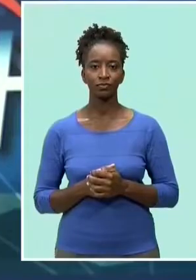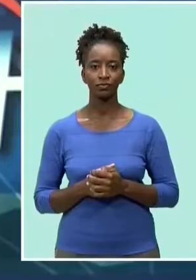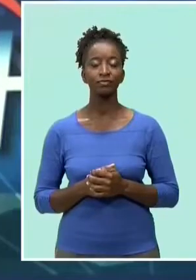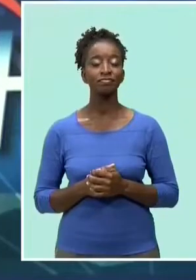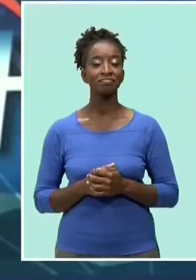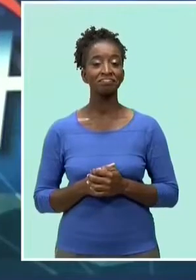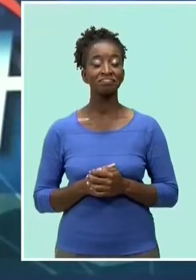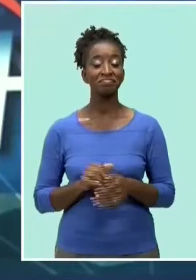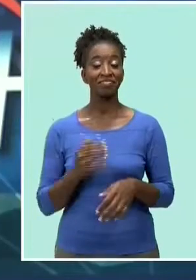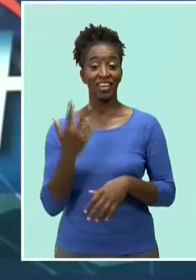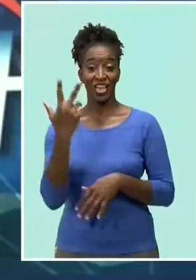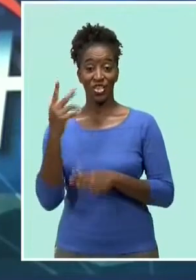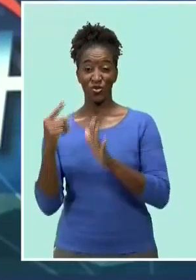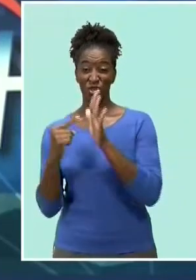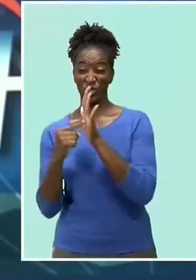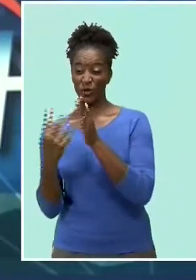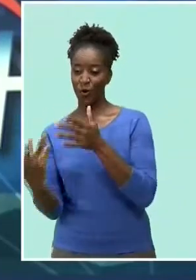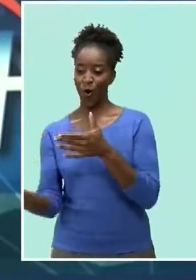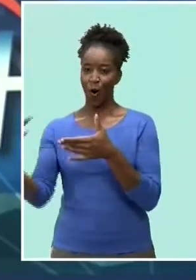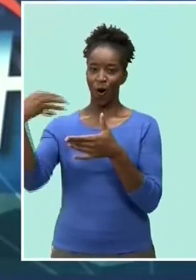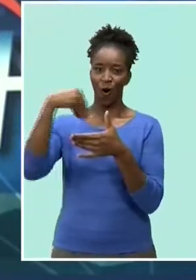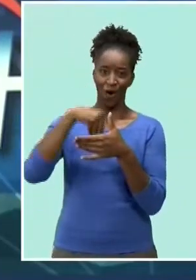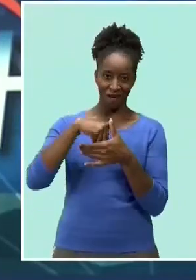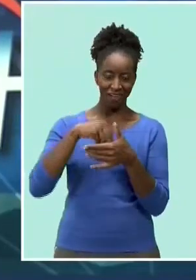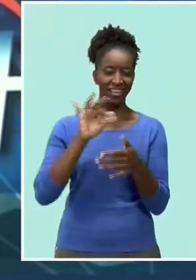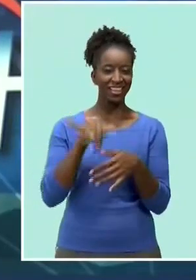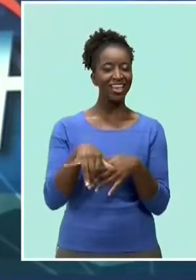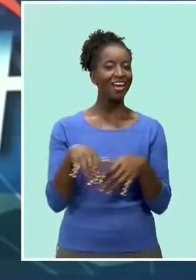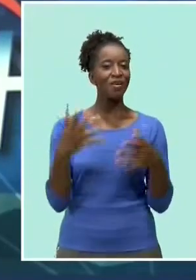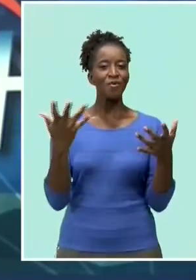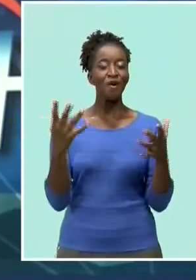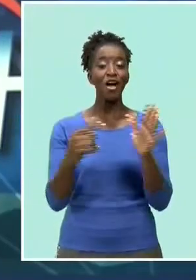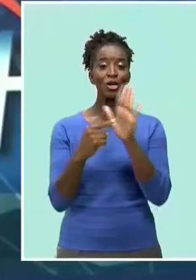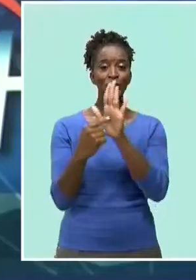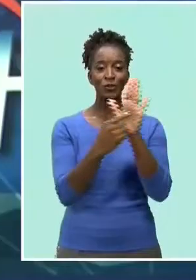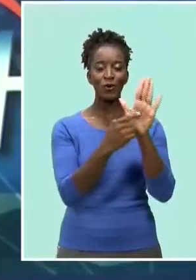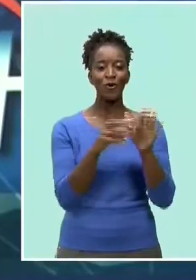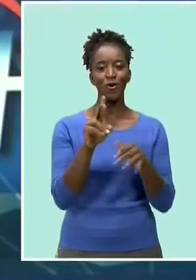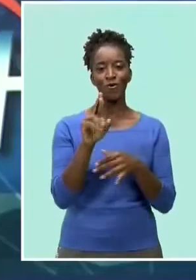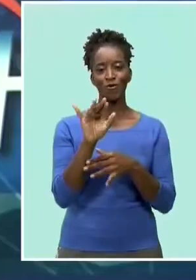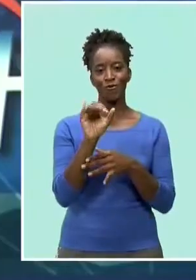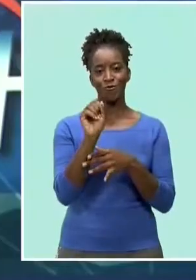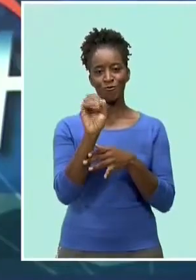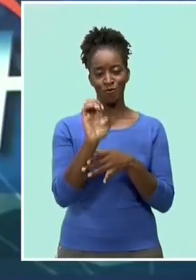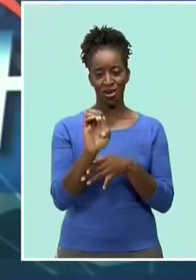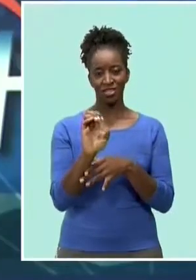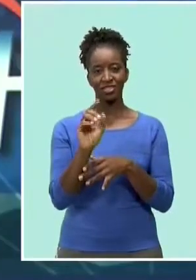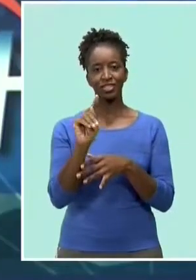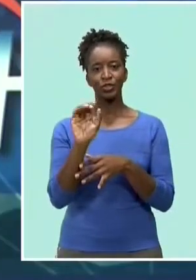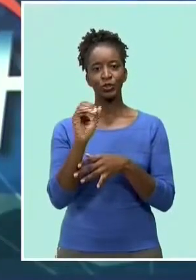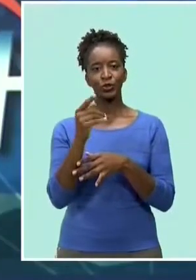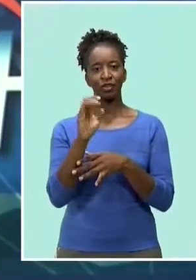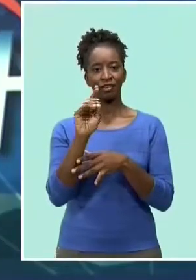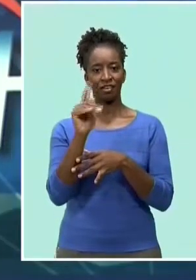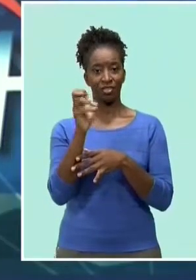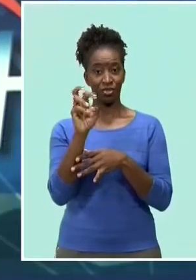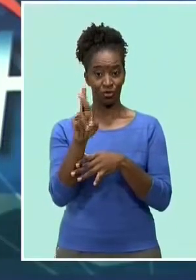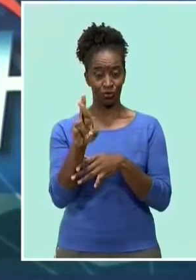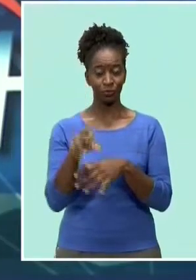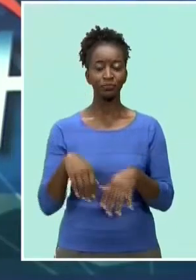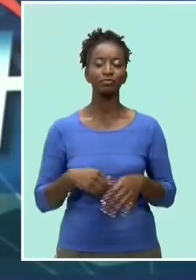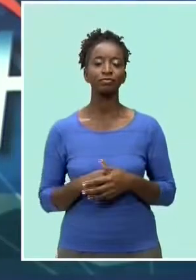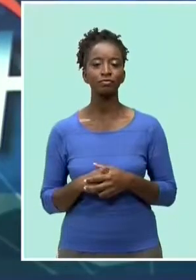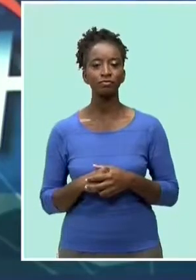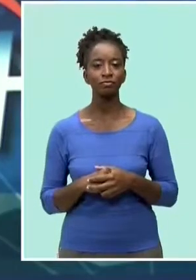one. That's what the organizers of Rise Together are promising patrons come July 31st. Marketing and communications manager